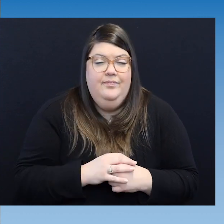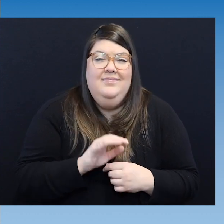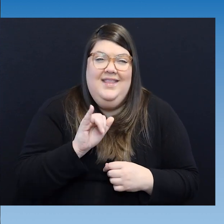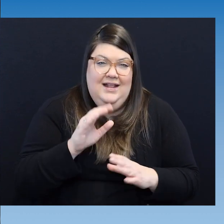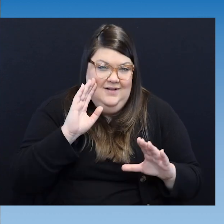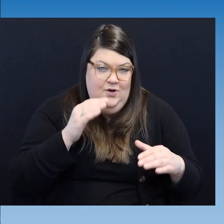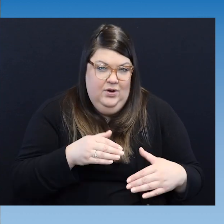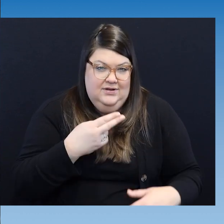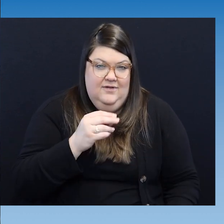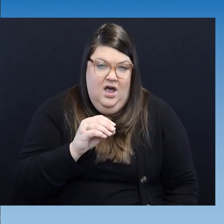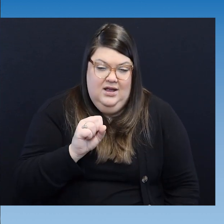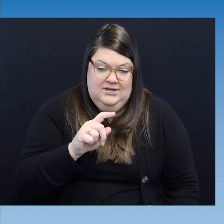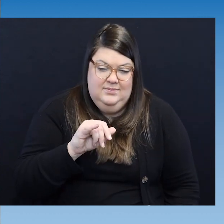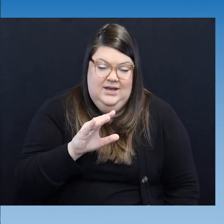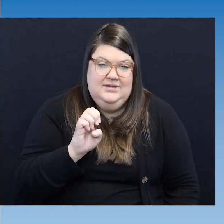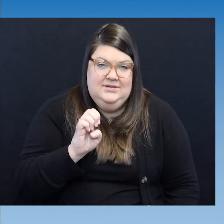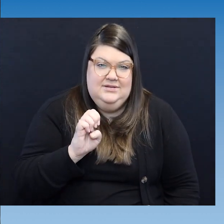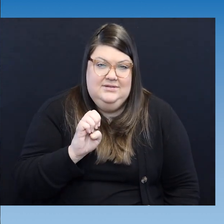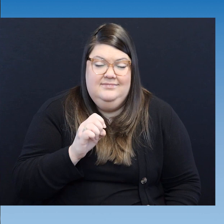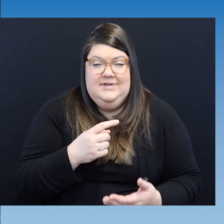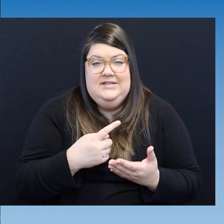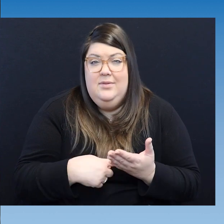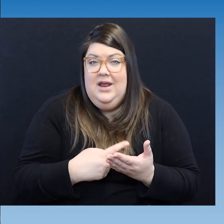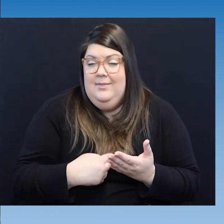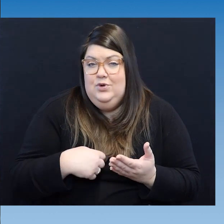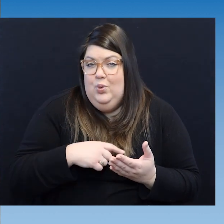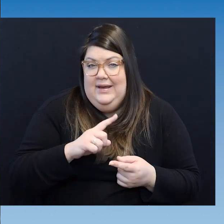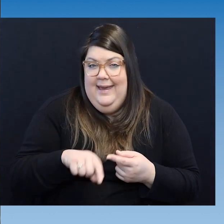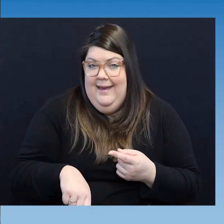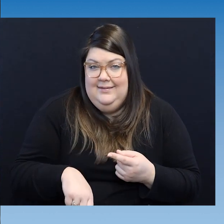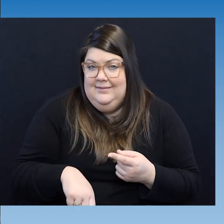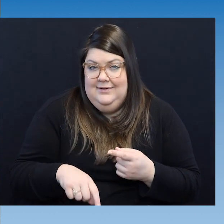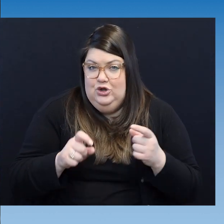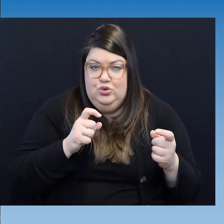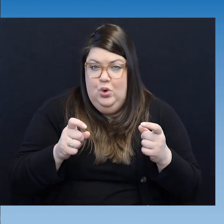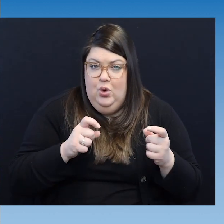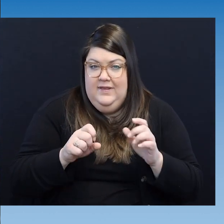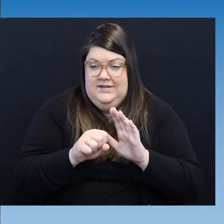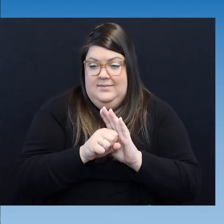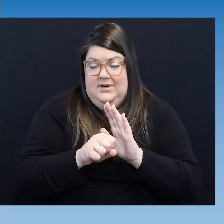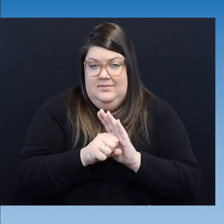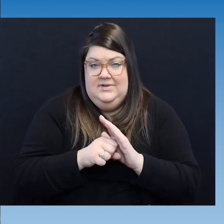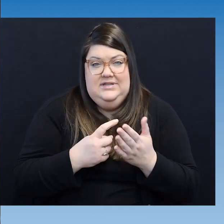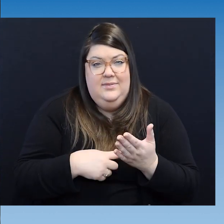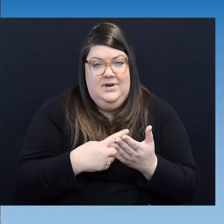of hospice. Sometimes we can't control the symptoms, and sometimes the